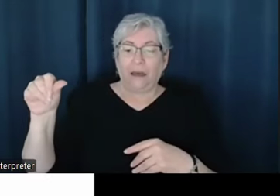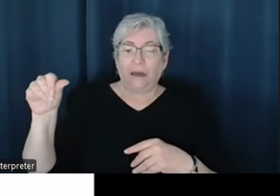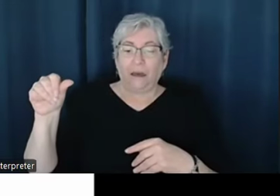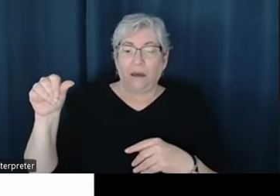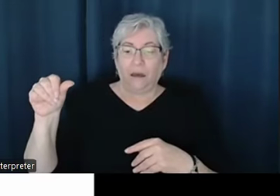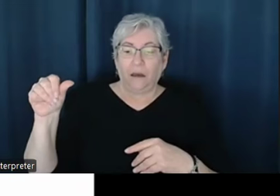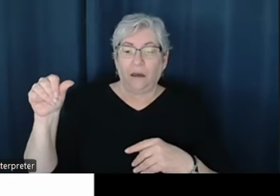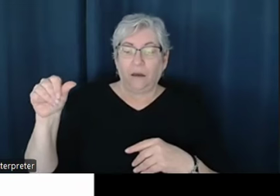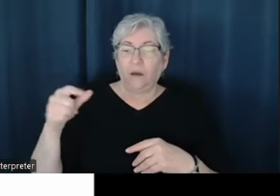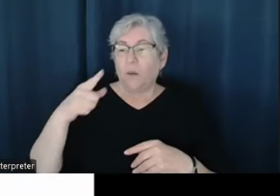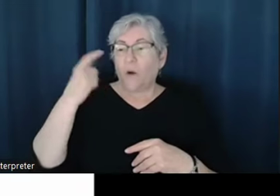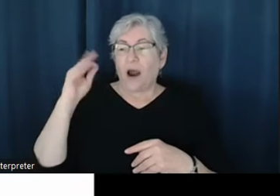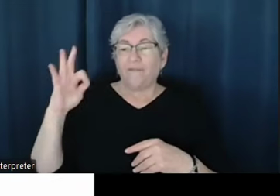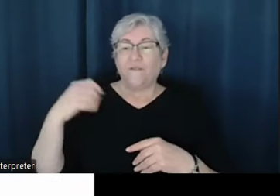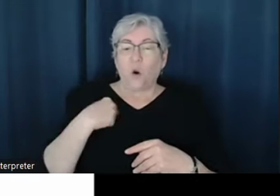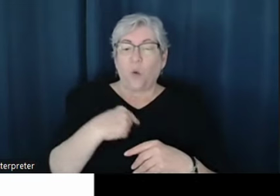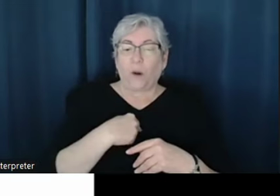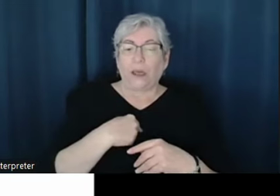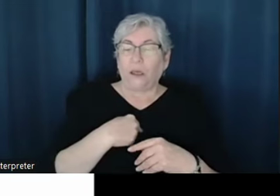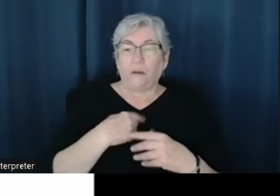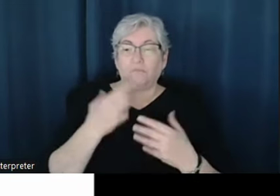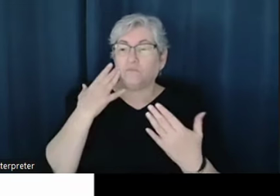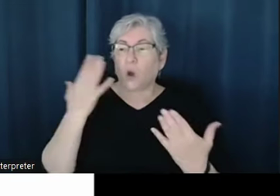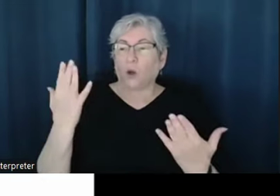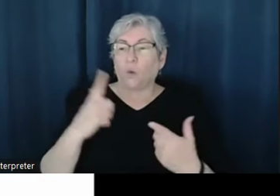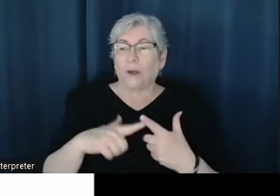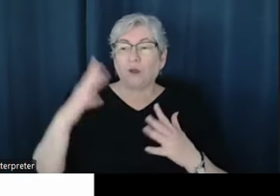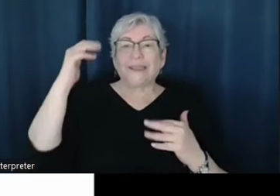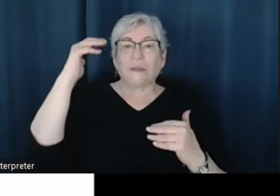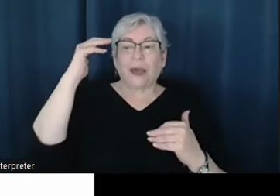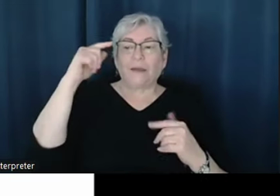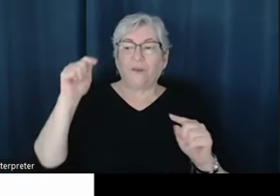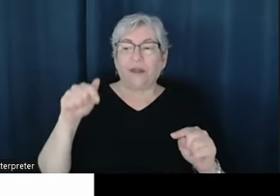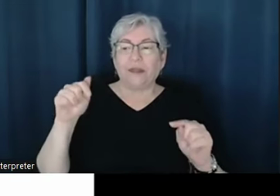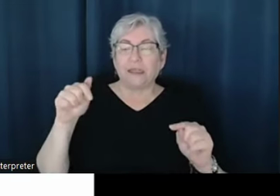PA just because we do not know what to expect with this waiting list.